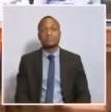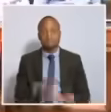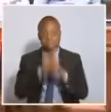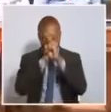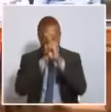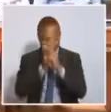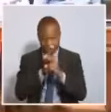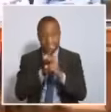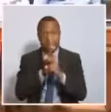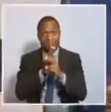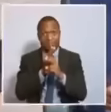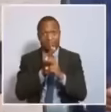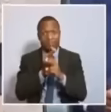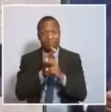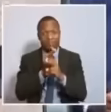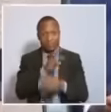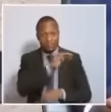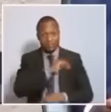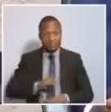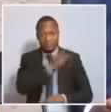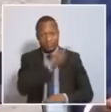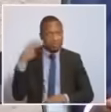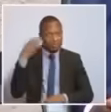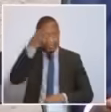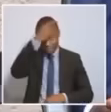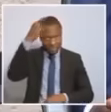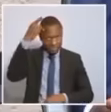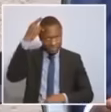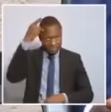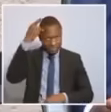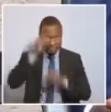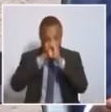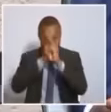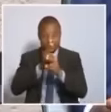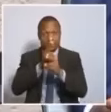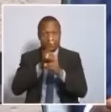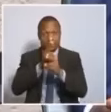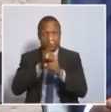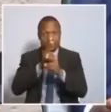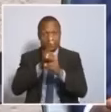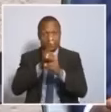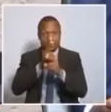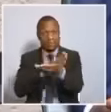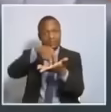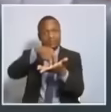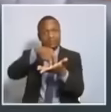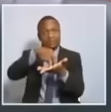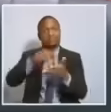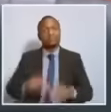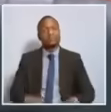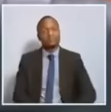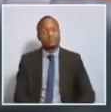Honorable Member for Petauke, Mr. Jay Banda,